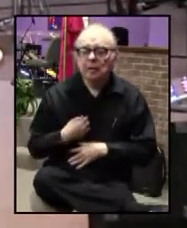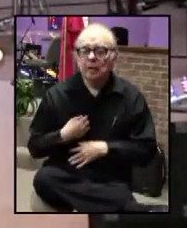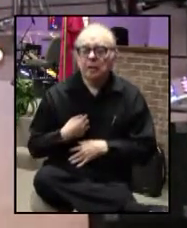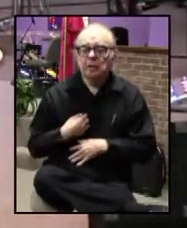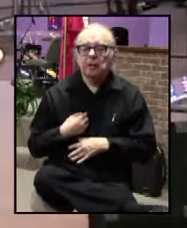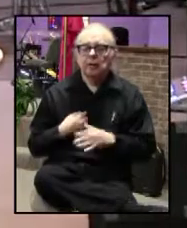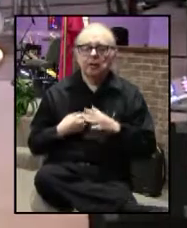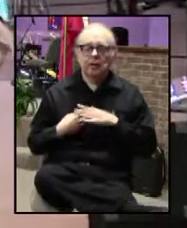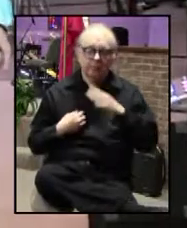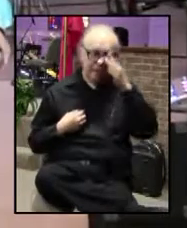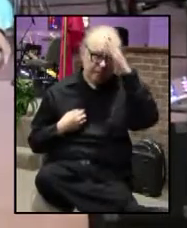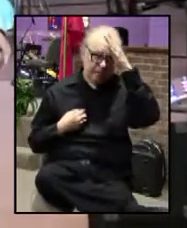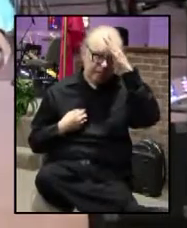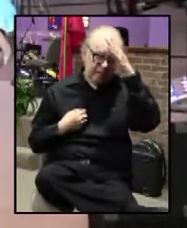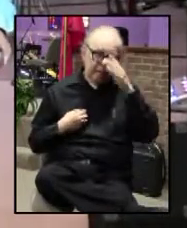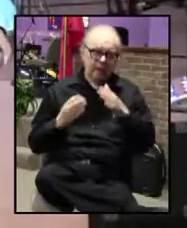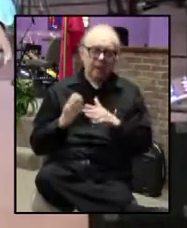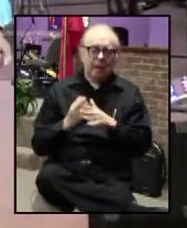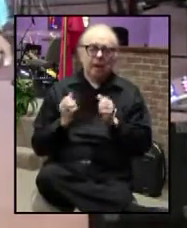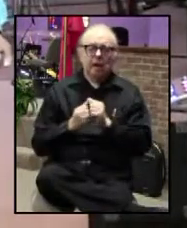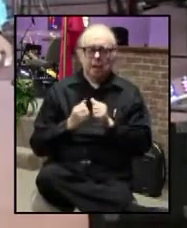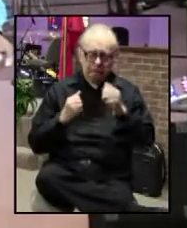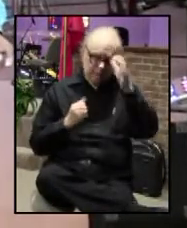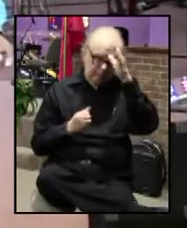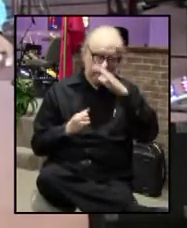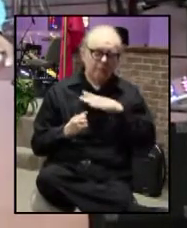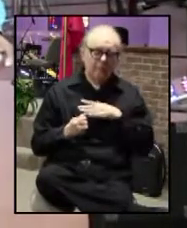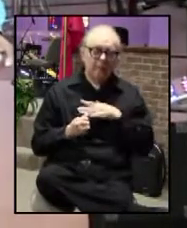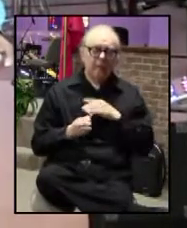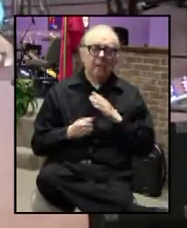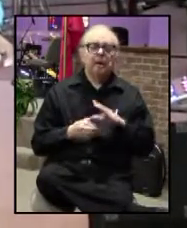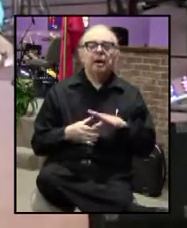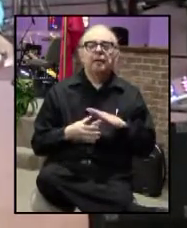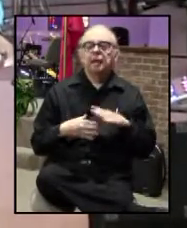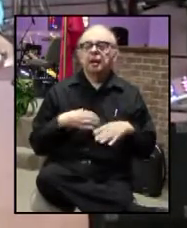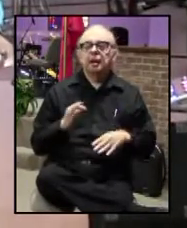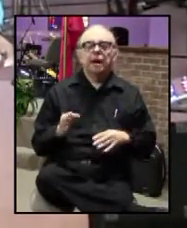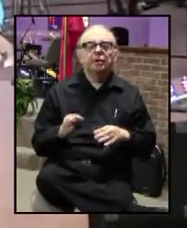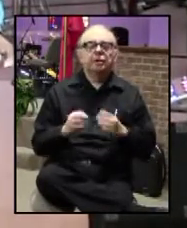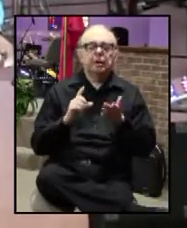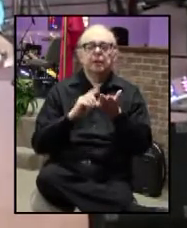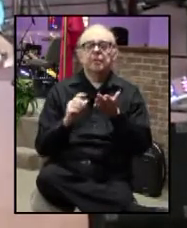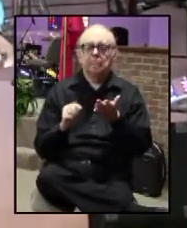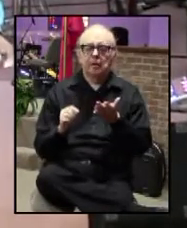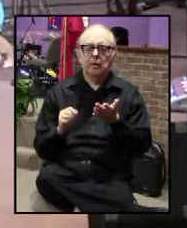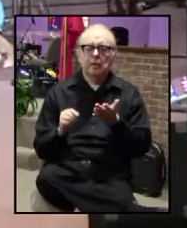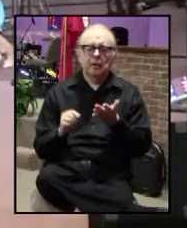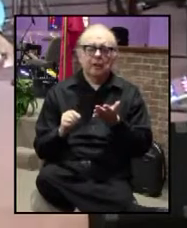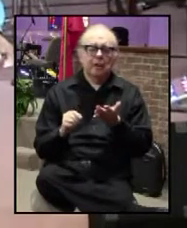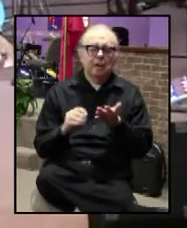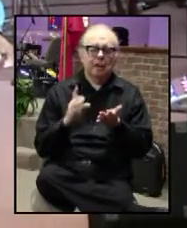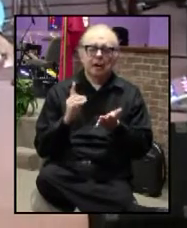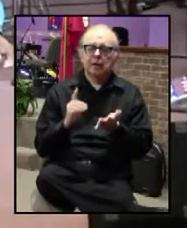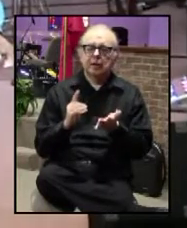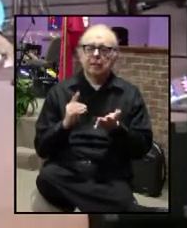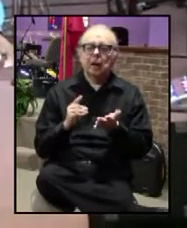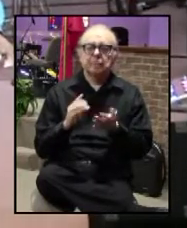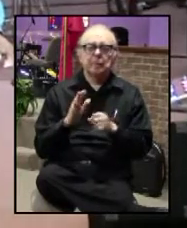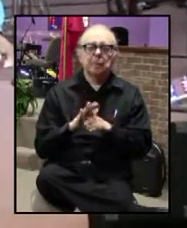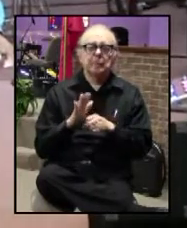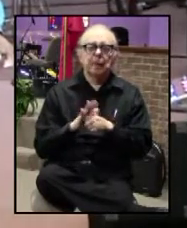My dad, as I've shared with you, my dad was a guy that liked to read the journal news. He liked the Dr. Pepper and a Milky Way bar.